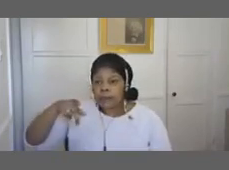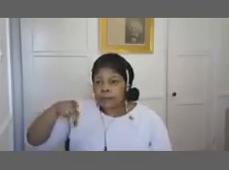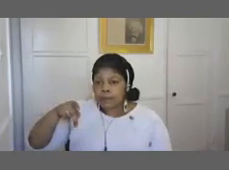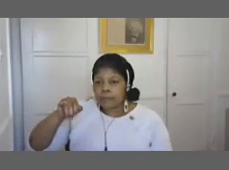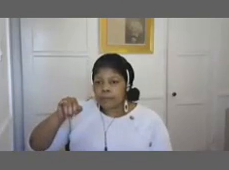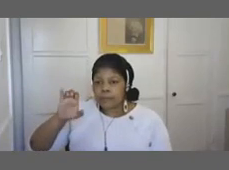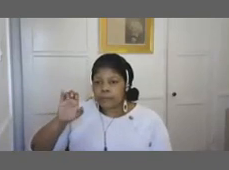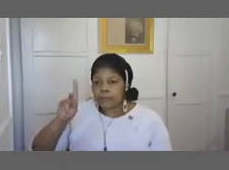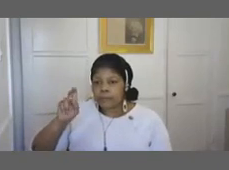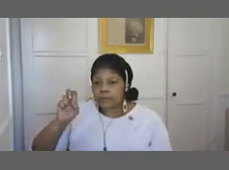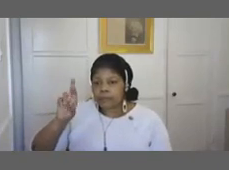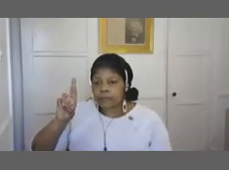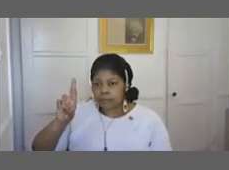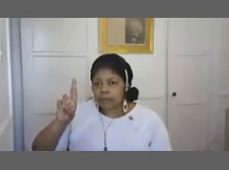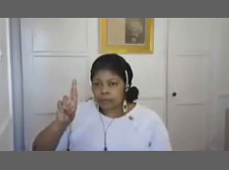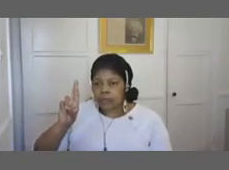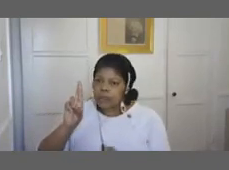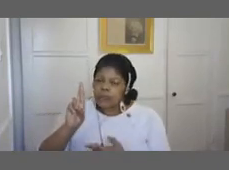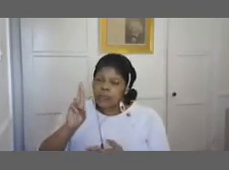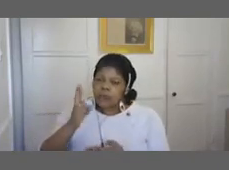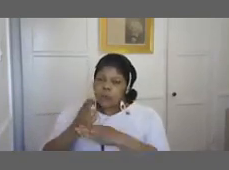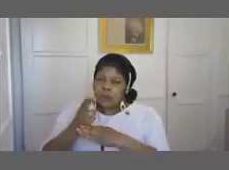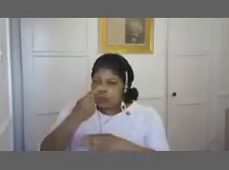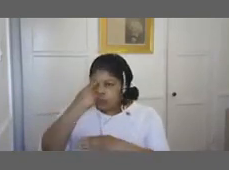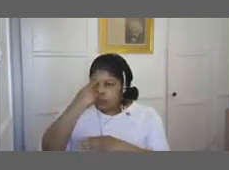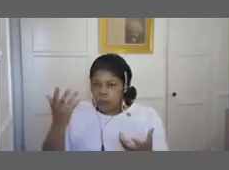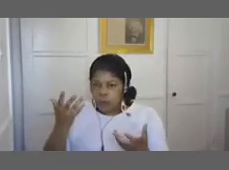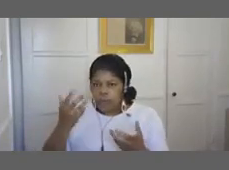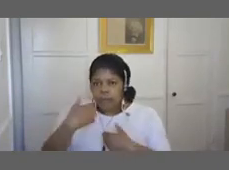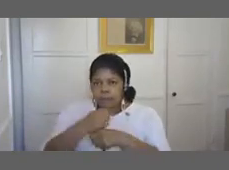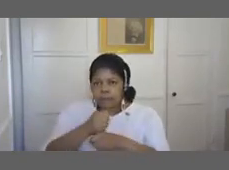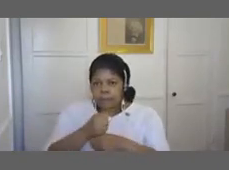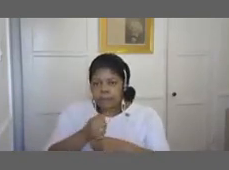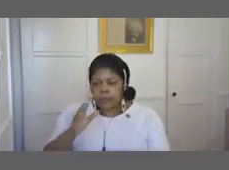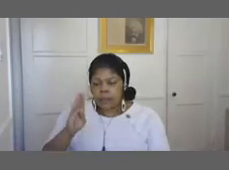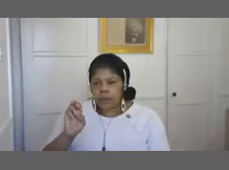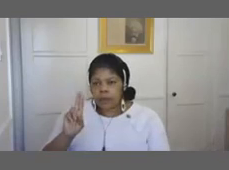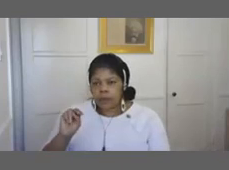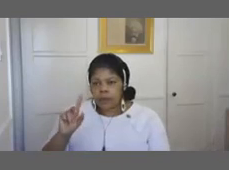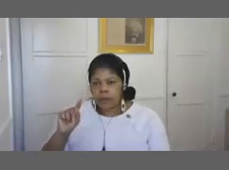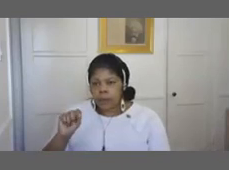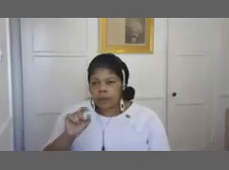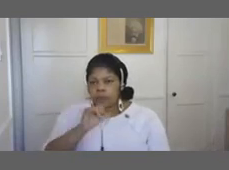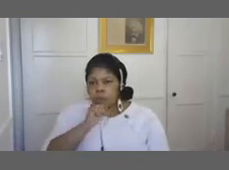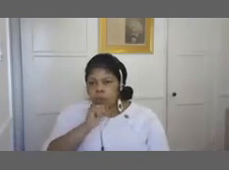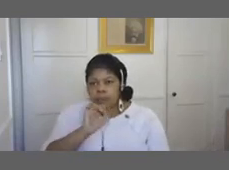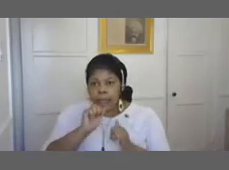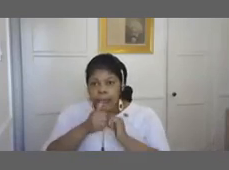orange. The color, the only way that you can access the color picker is by double clicking on the